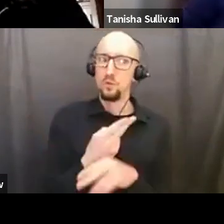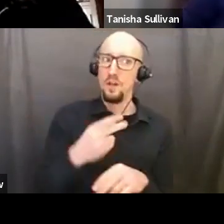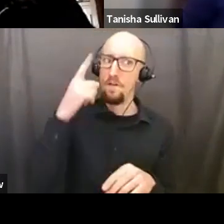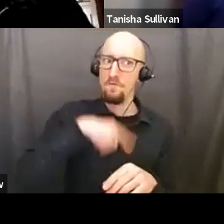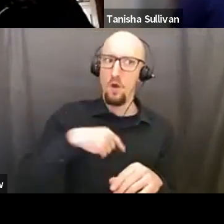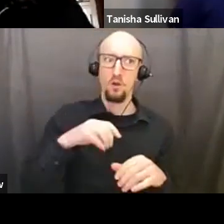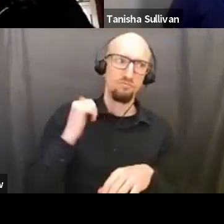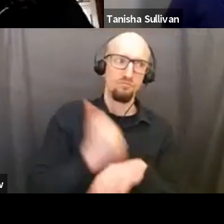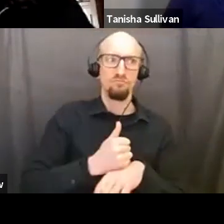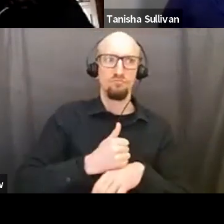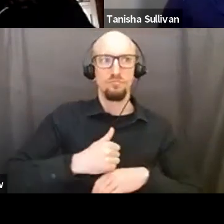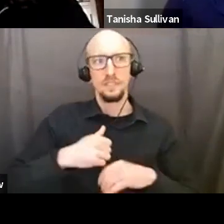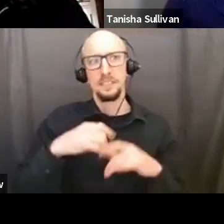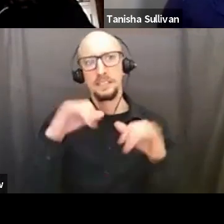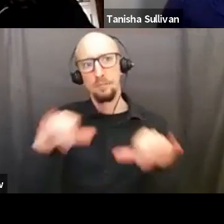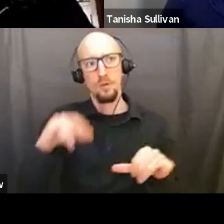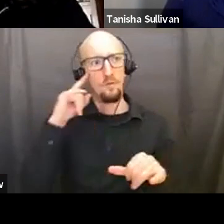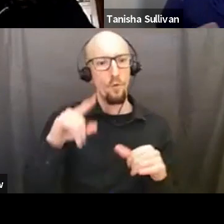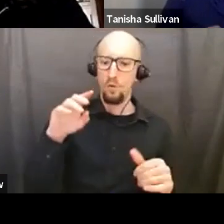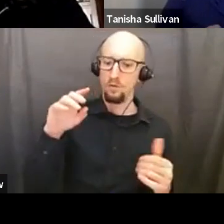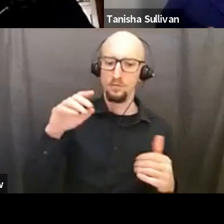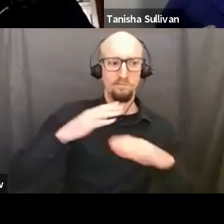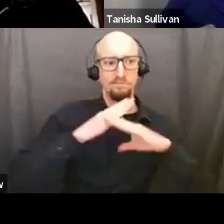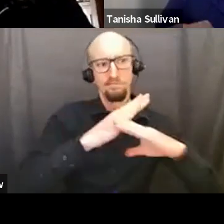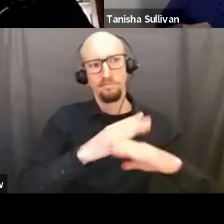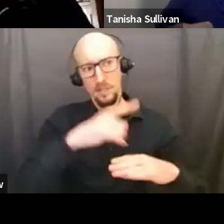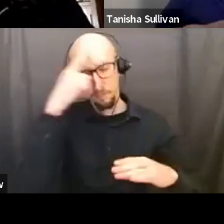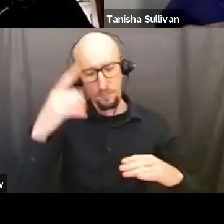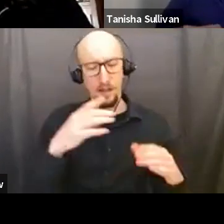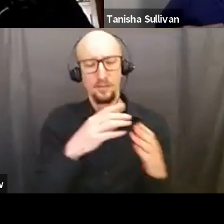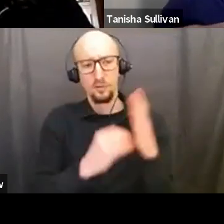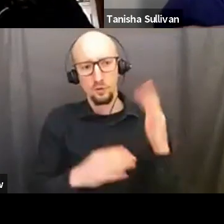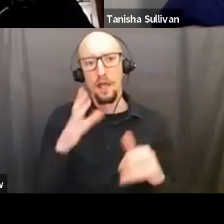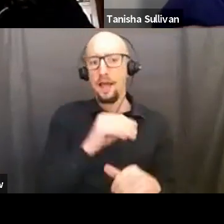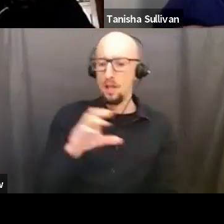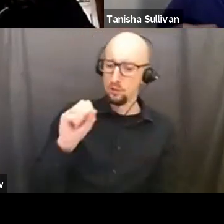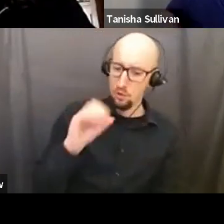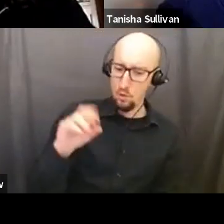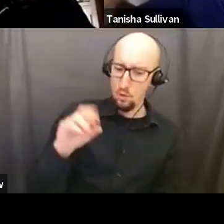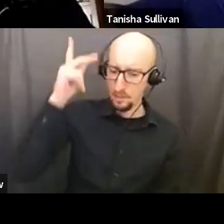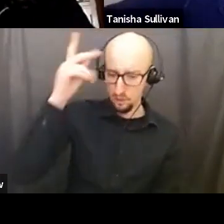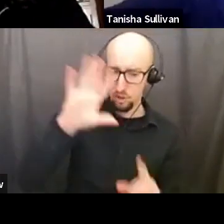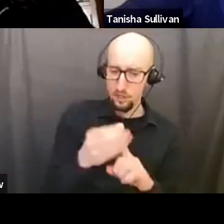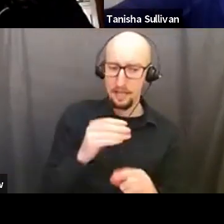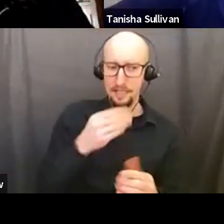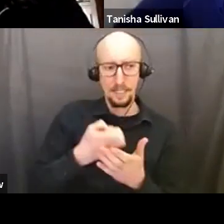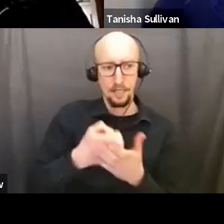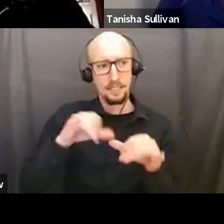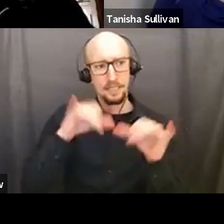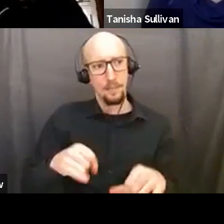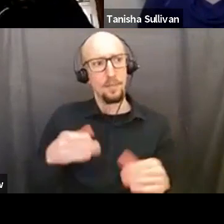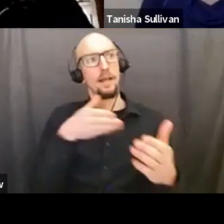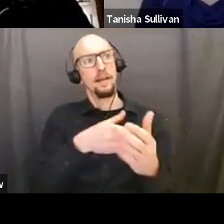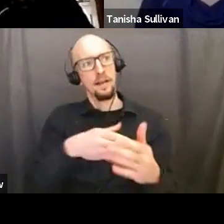meritocracy, anti-Black gatekeeping policies, as well as social, cultural, political, and economic systems that work against Black